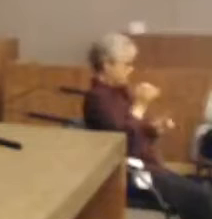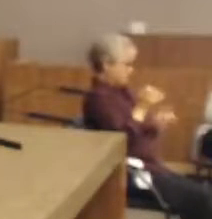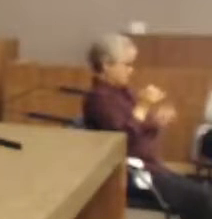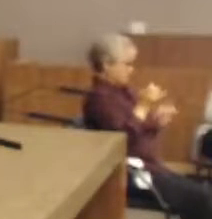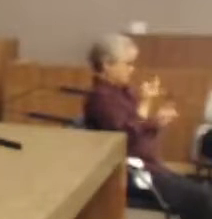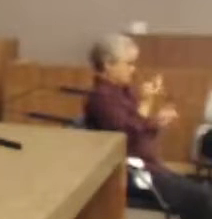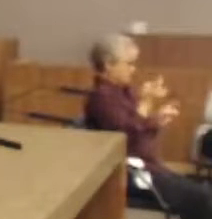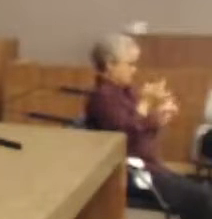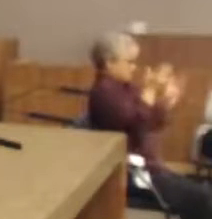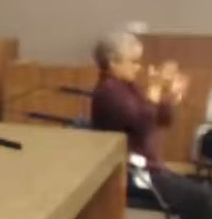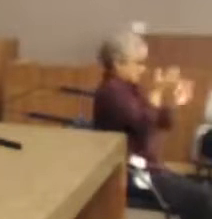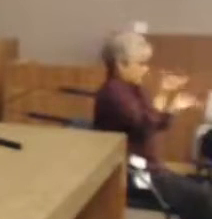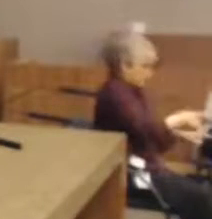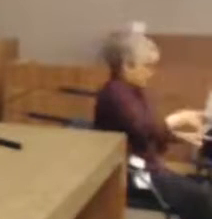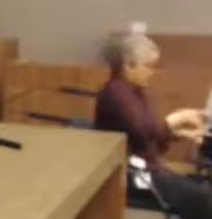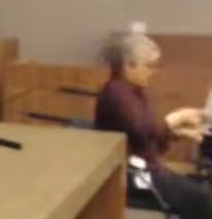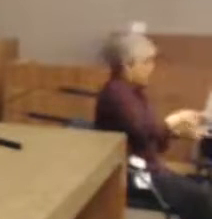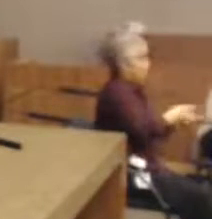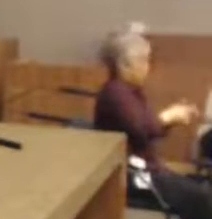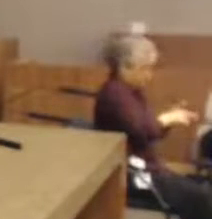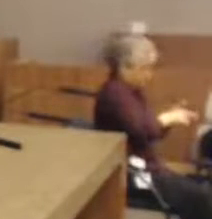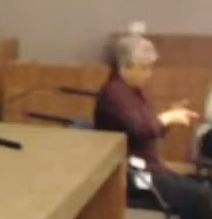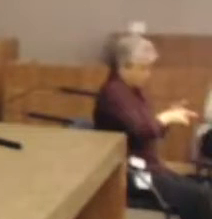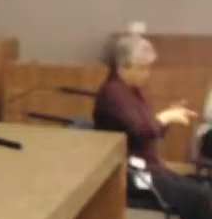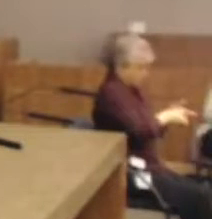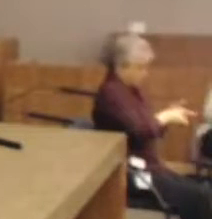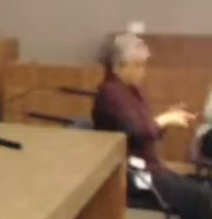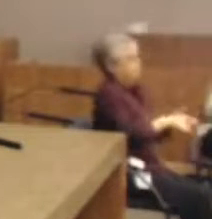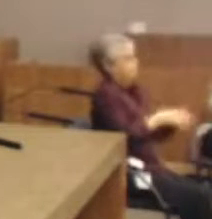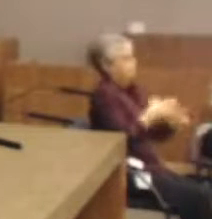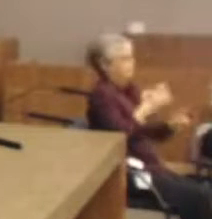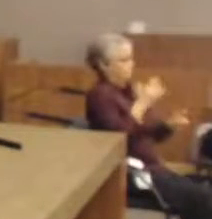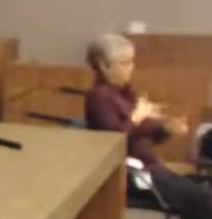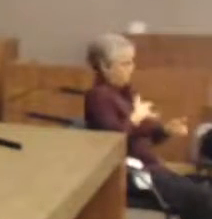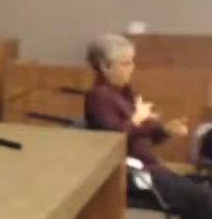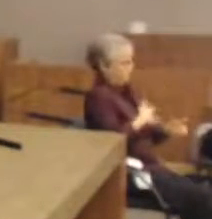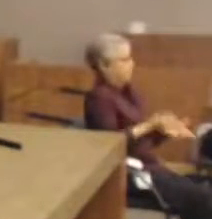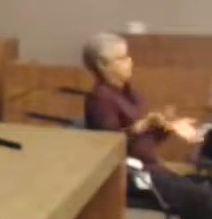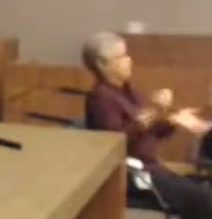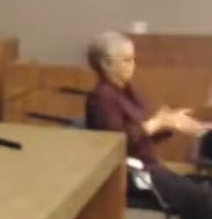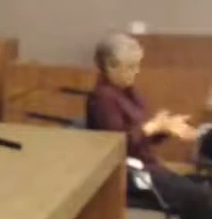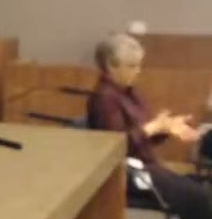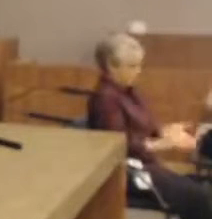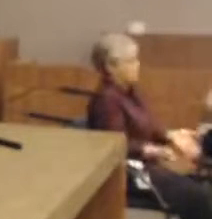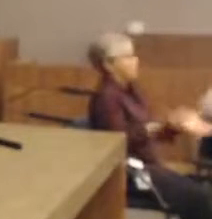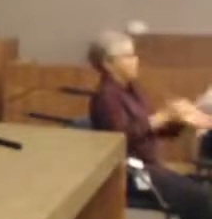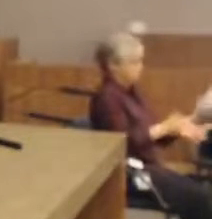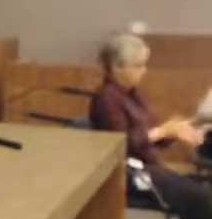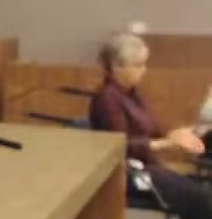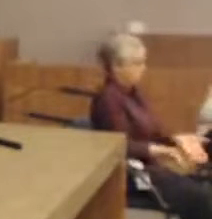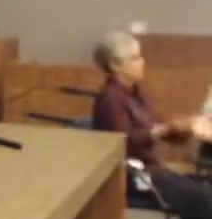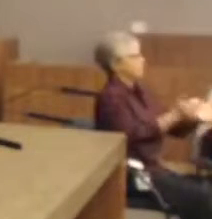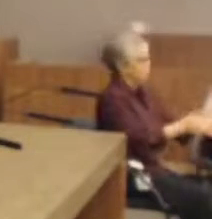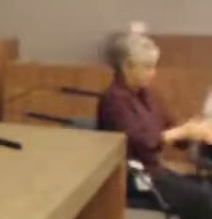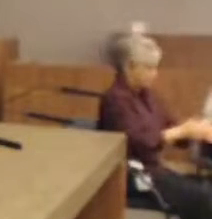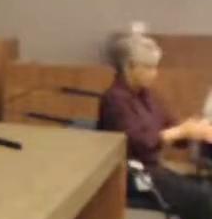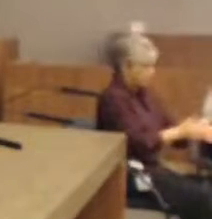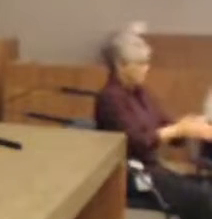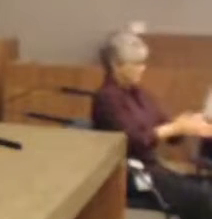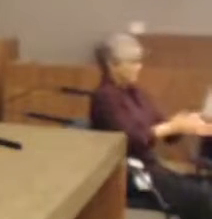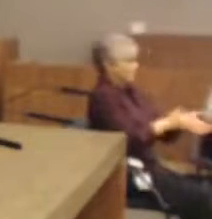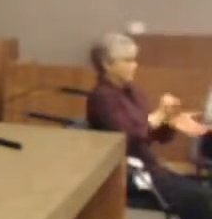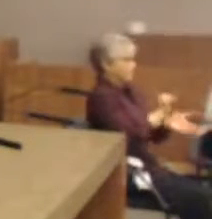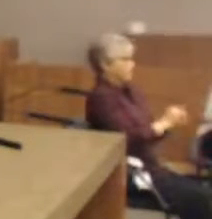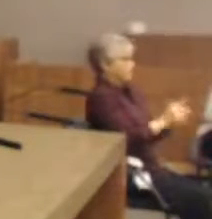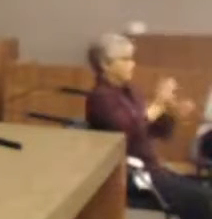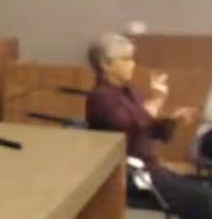one of the hardest for them to manage emotionally, which is the re-experiencing of the trauma. The thing that is most debilitating for people with trauma is the re-experiencing